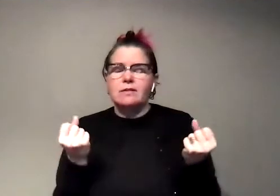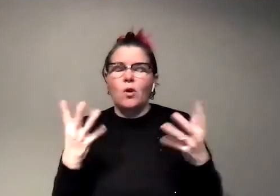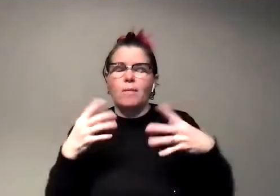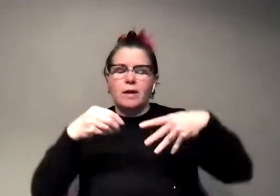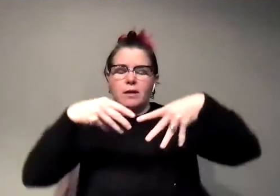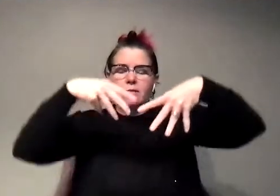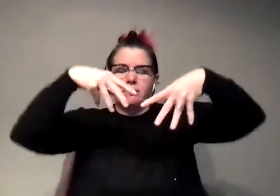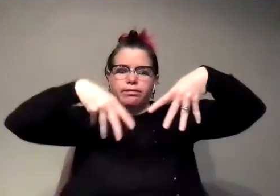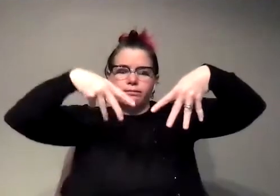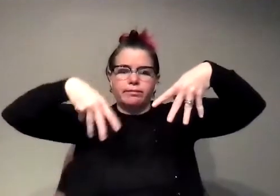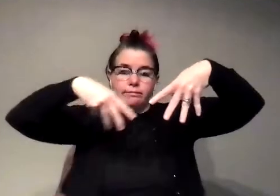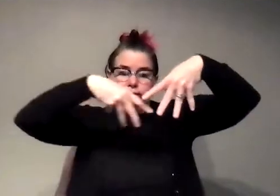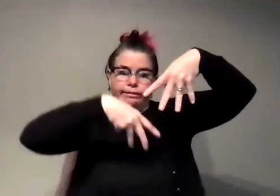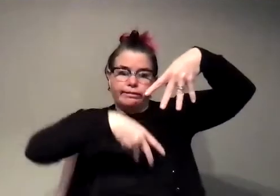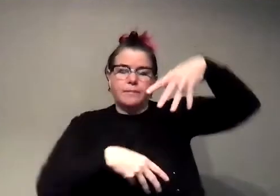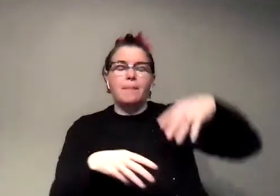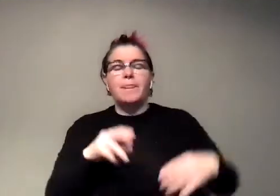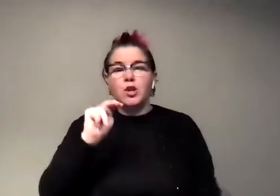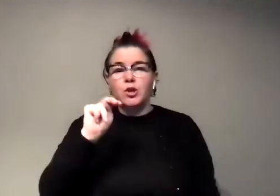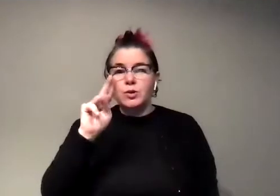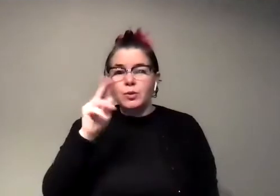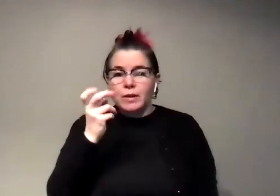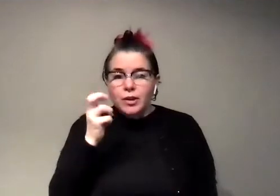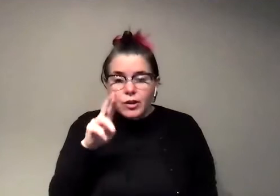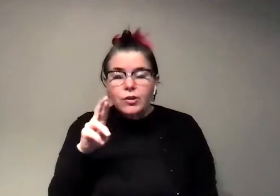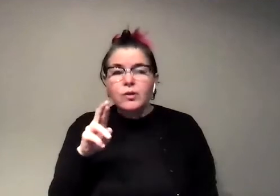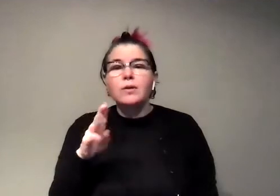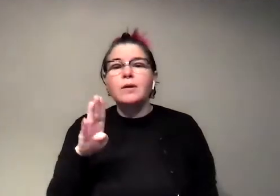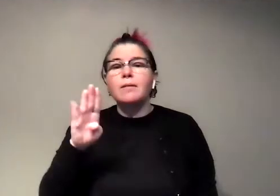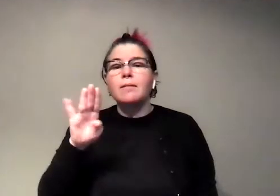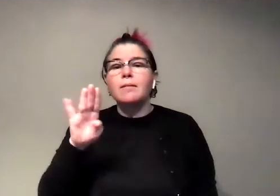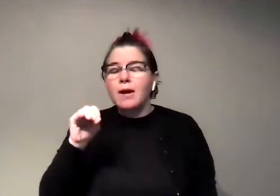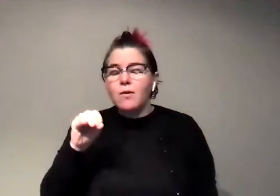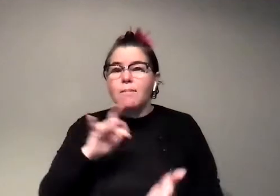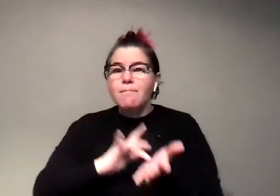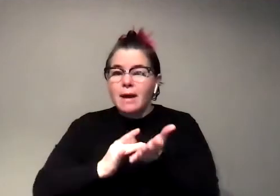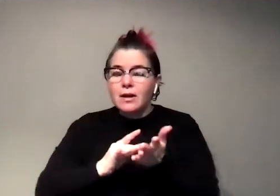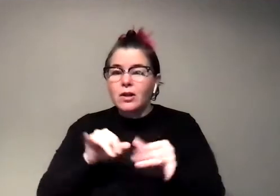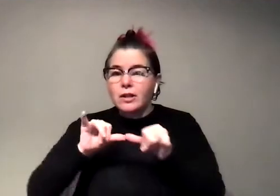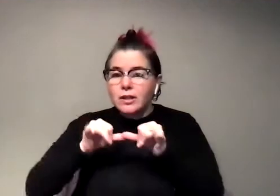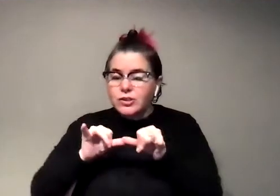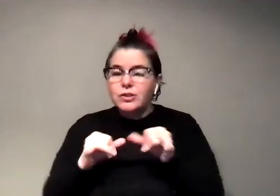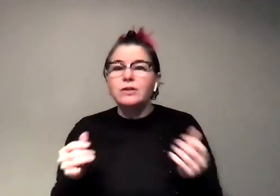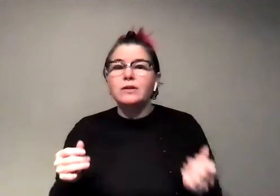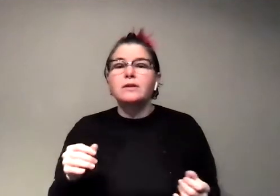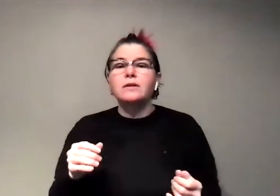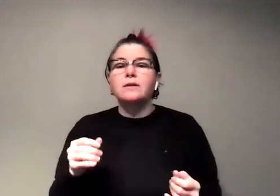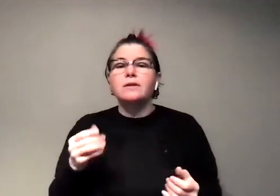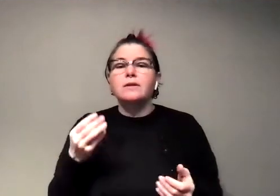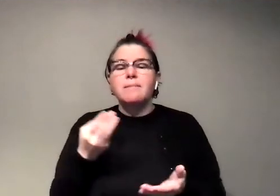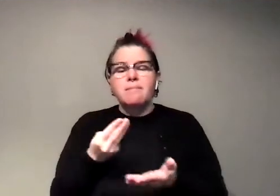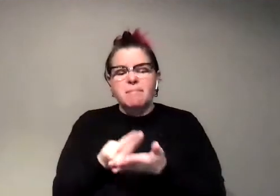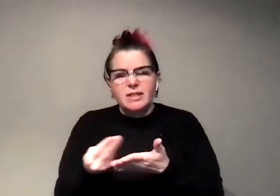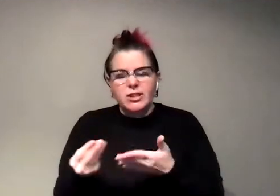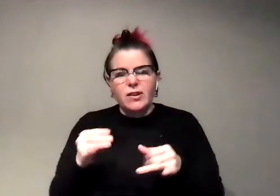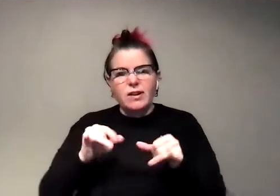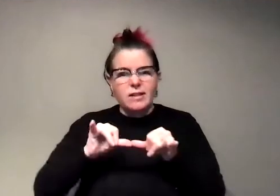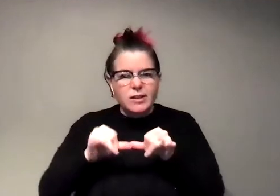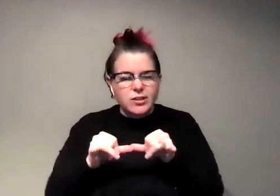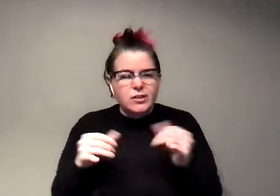that are nuclear or biomedical engineering or like material